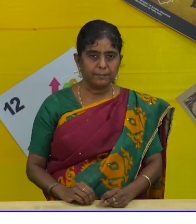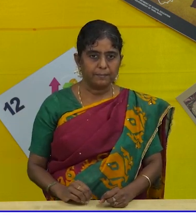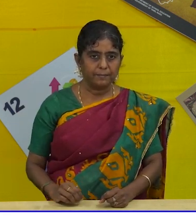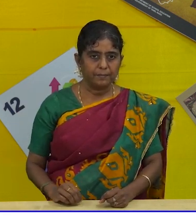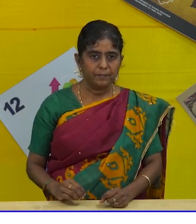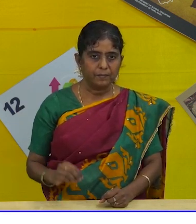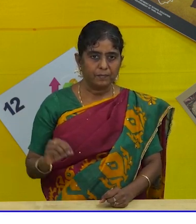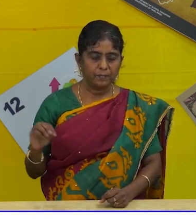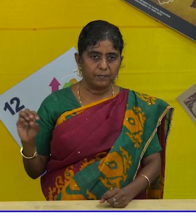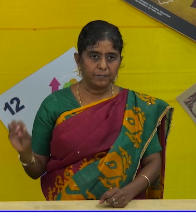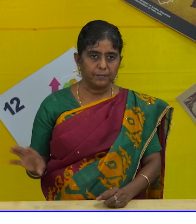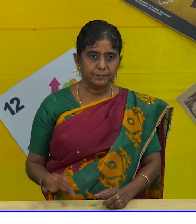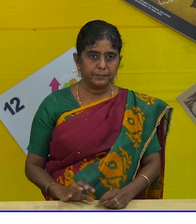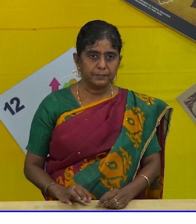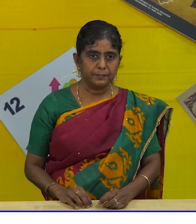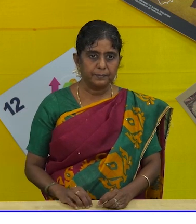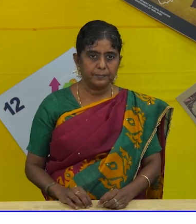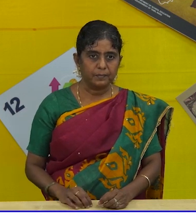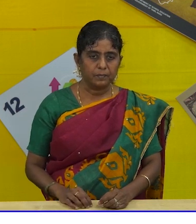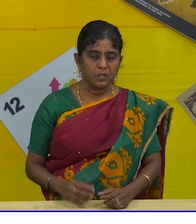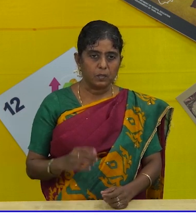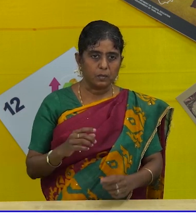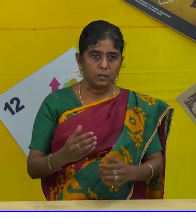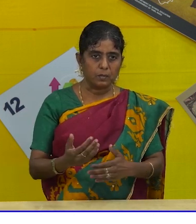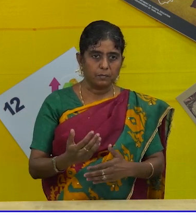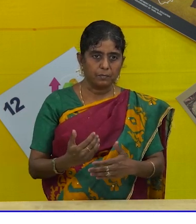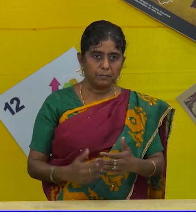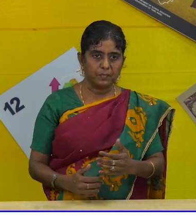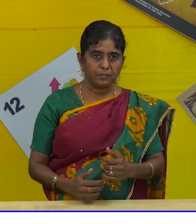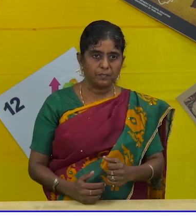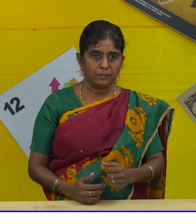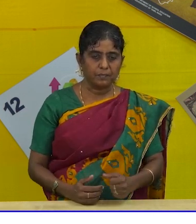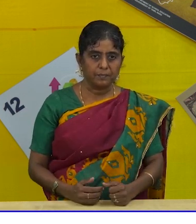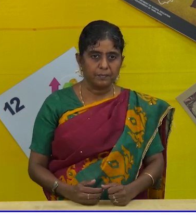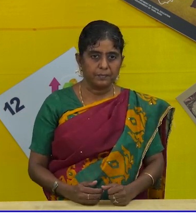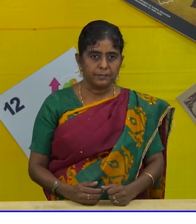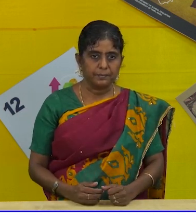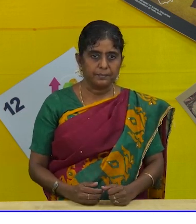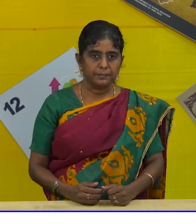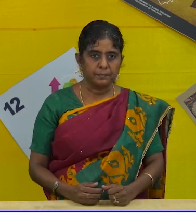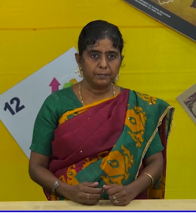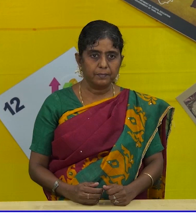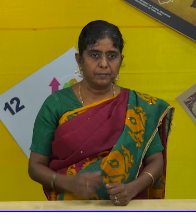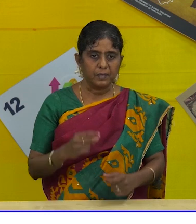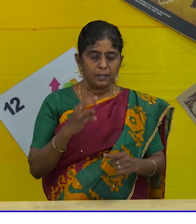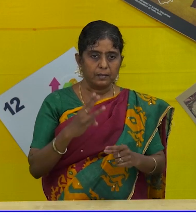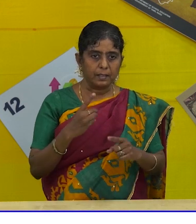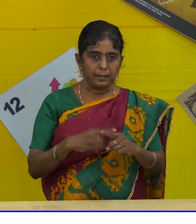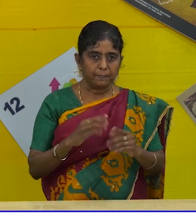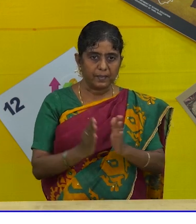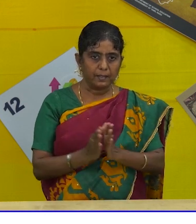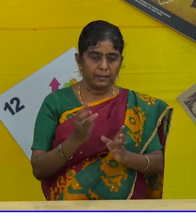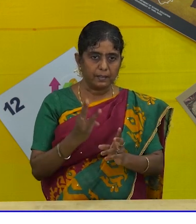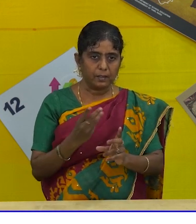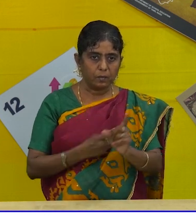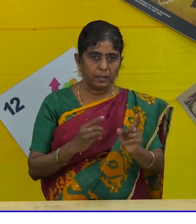3. So 3 into 1 is 3. So that it becomes the equation 3. So 3x